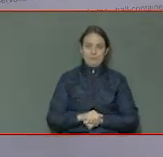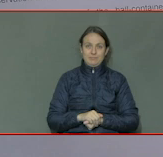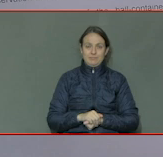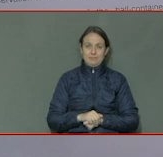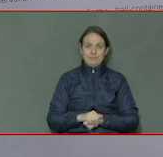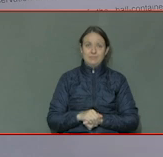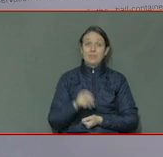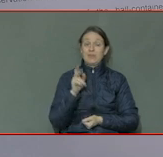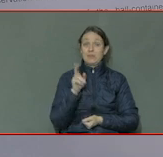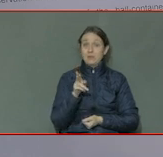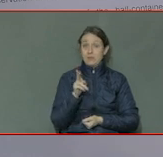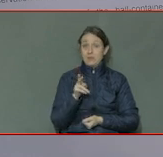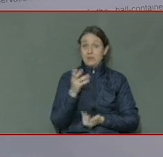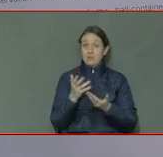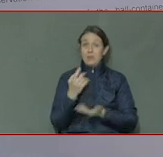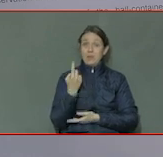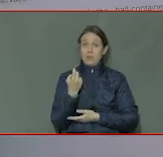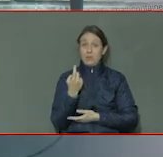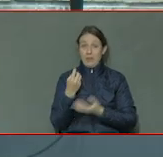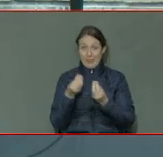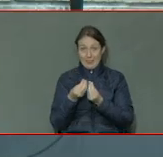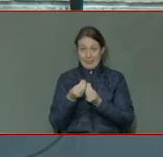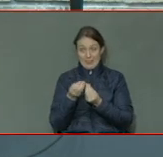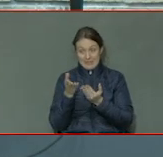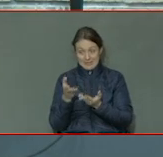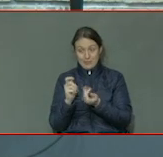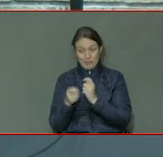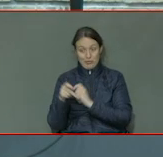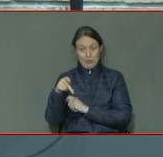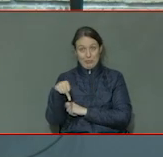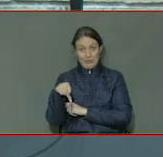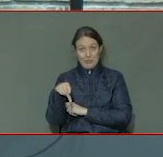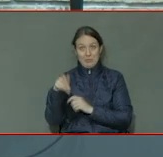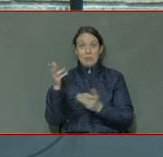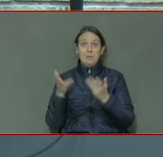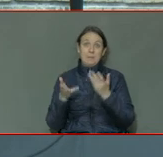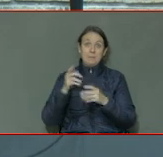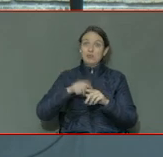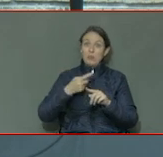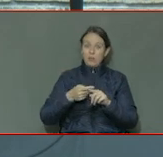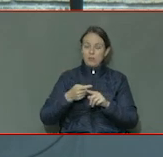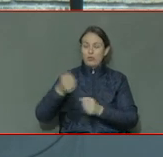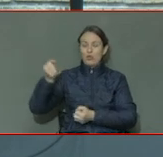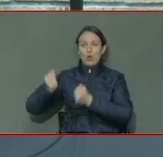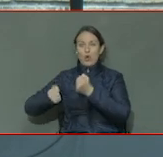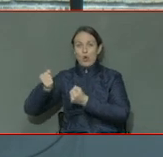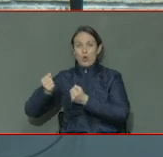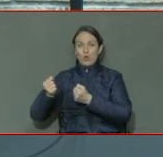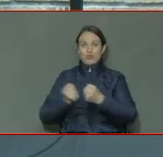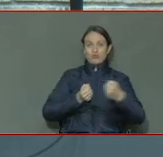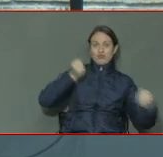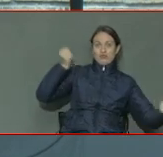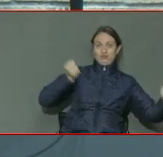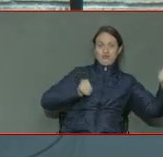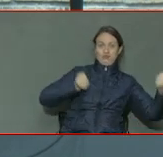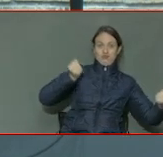Also, a single object. So there can be a car and a truck in a collision.